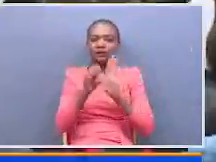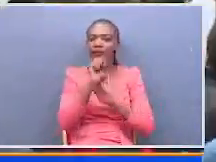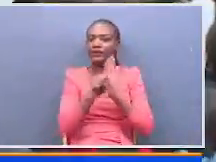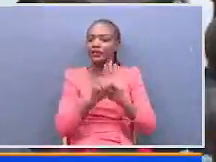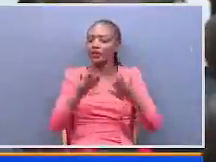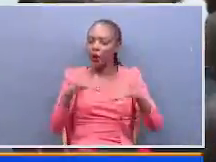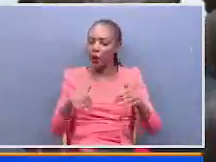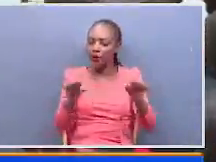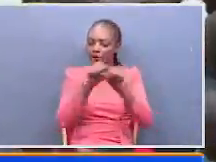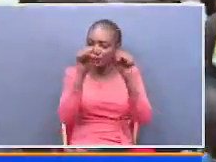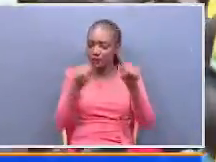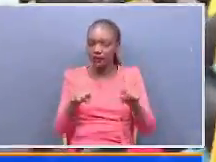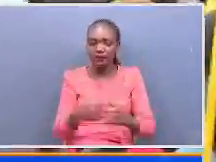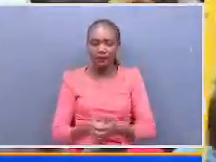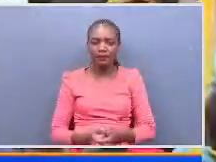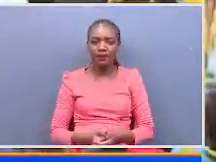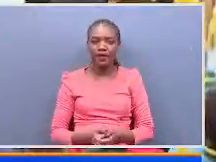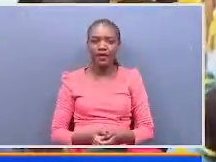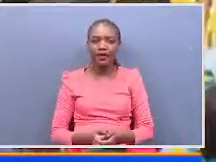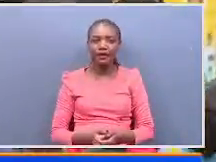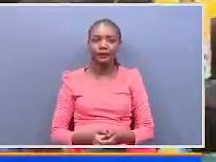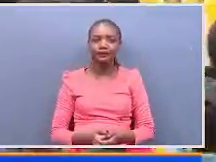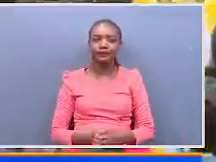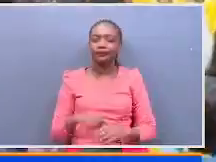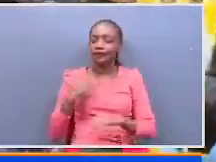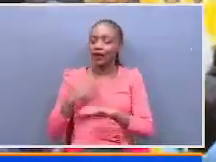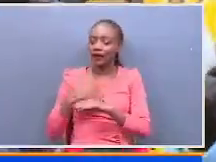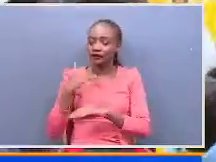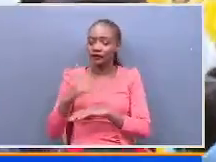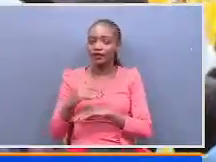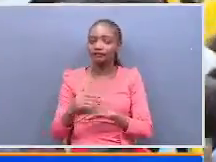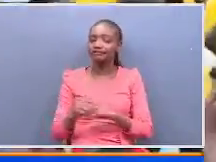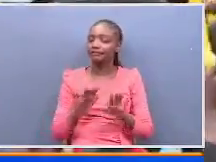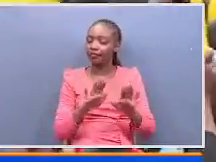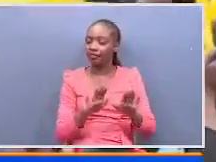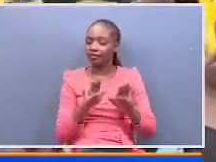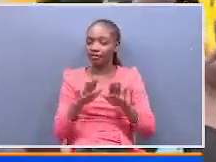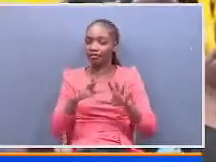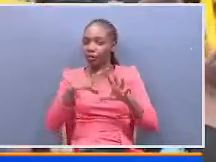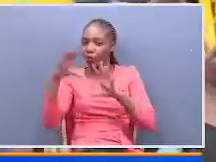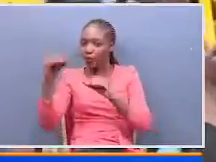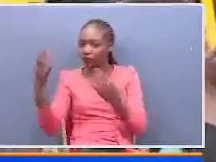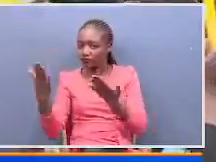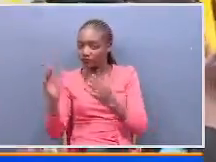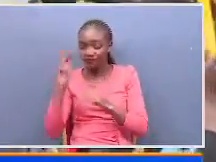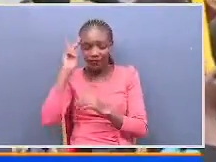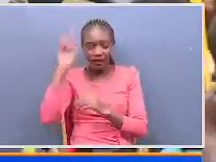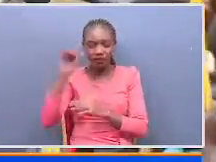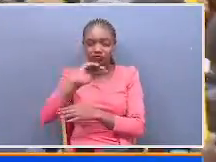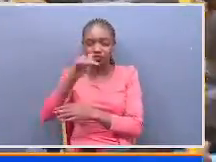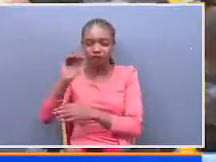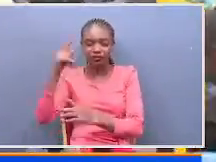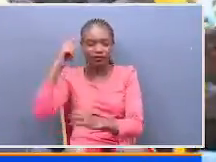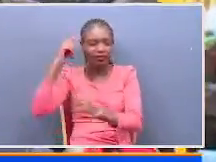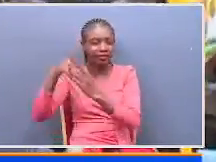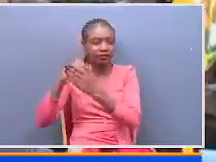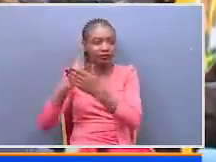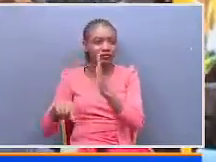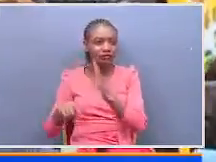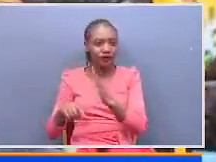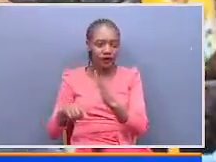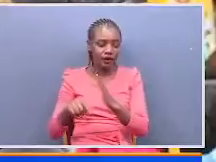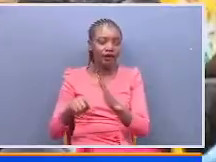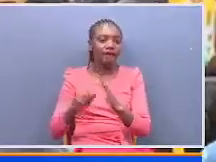system. After the Nyayo National Stadium rally, the DP headed to Kiambu in a move pundits argue is to counter